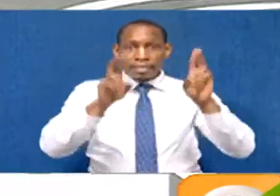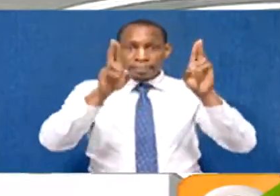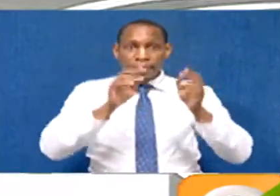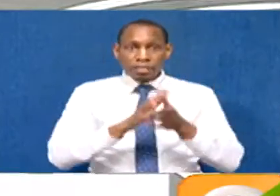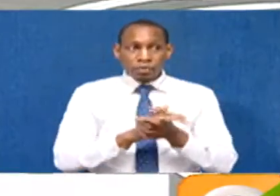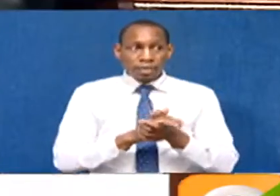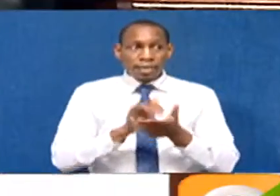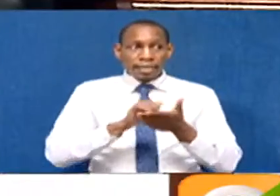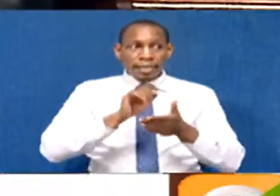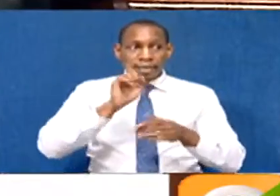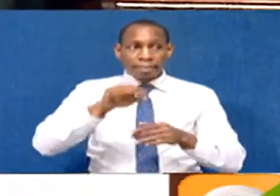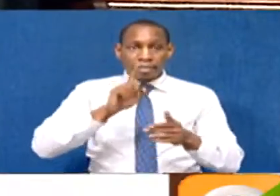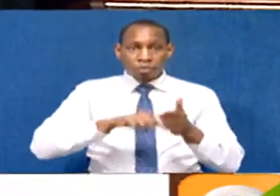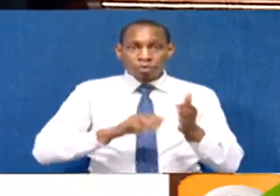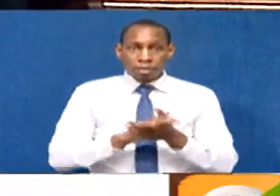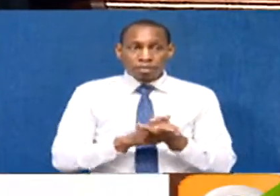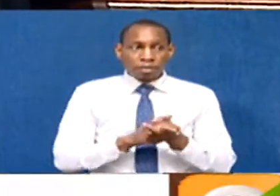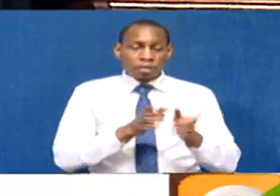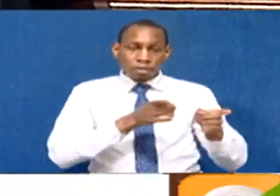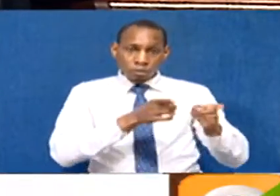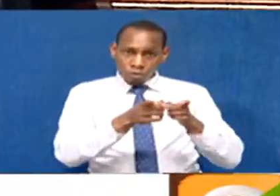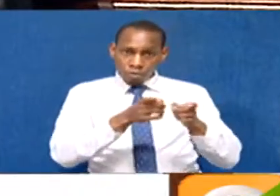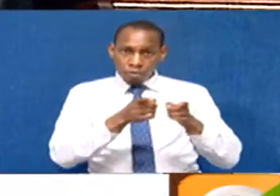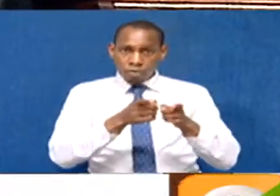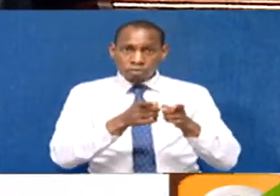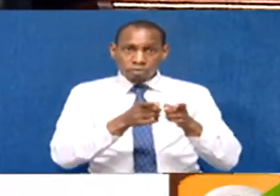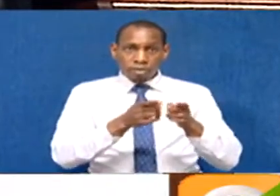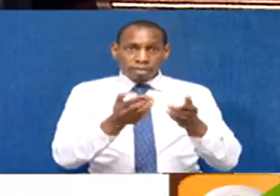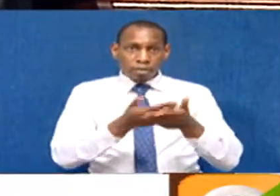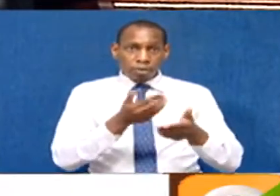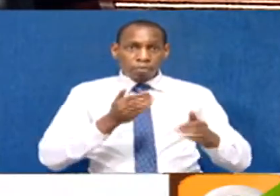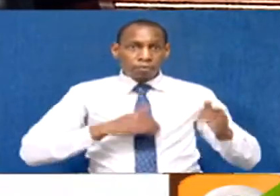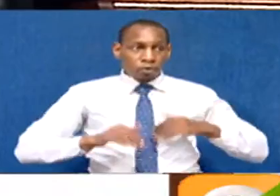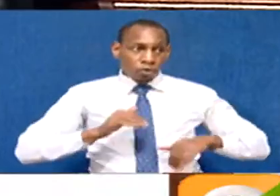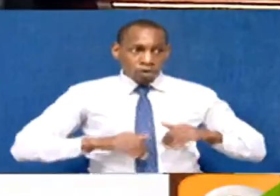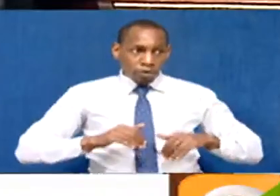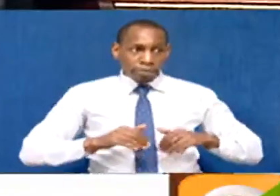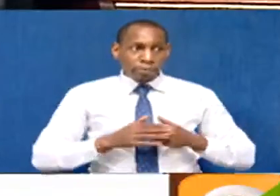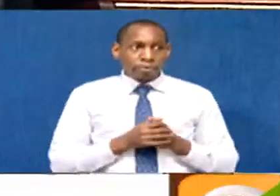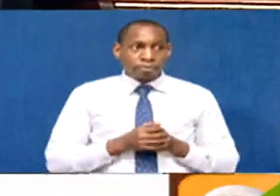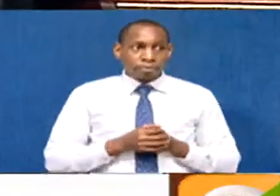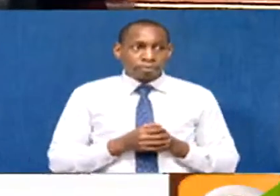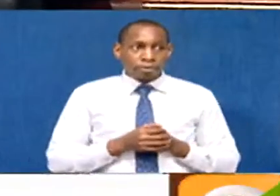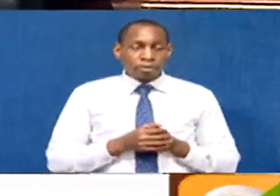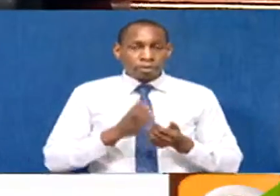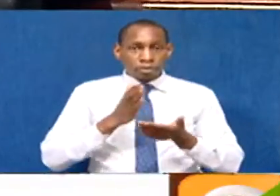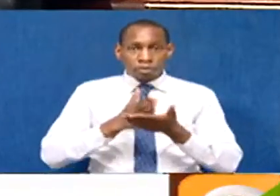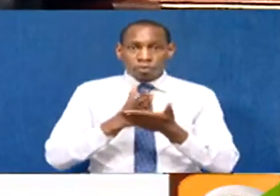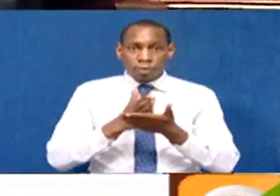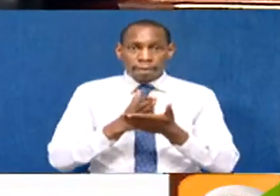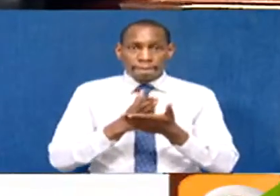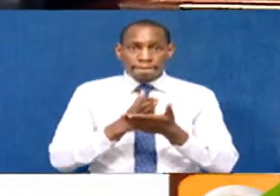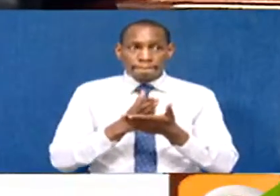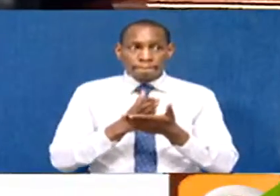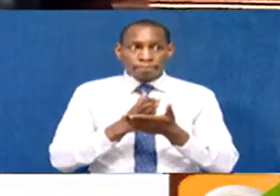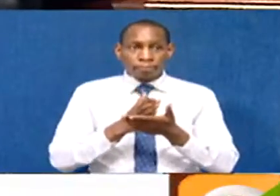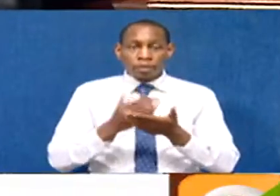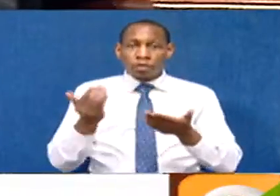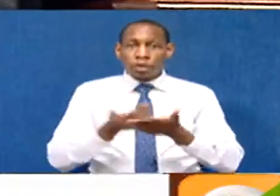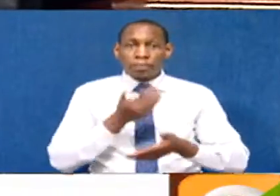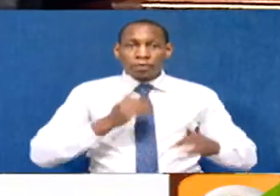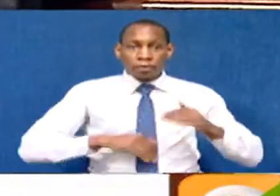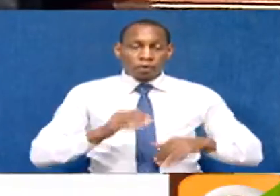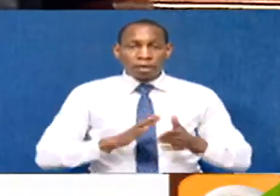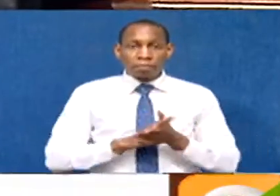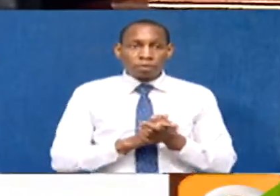which is that we must tighten up corruption. We must tighten up corruption. We must deal with